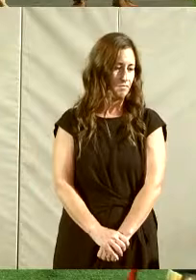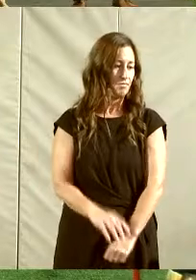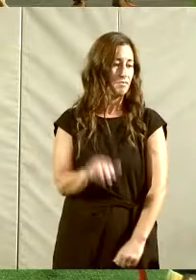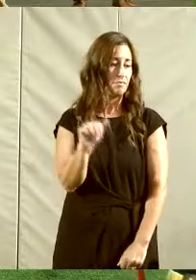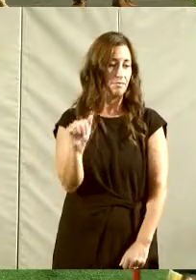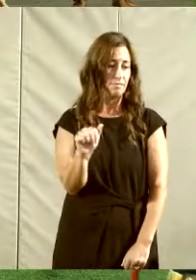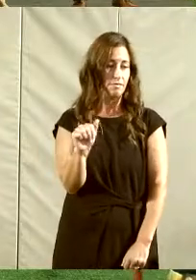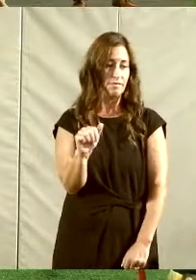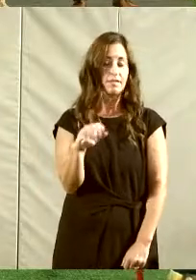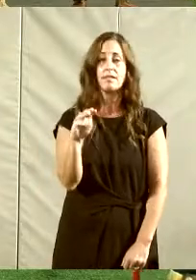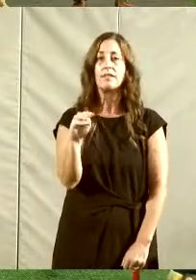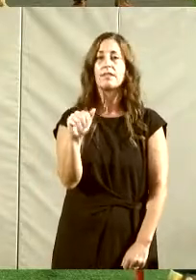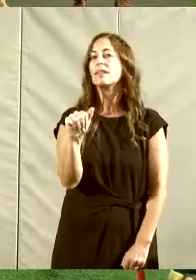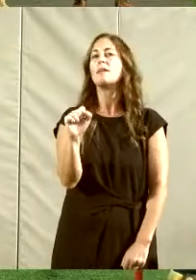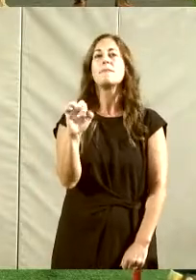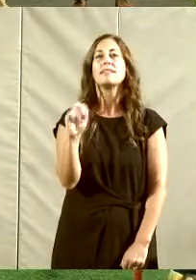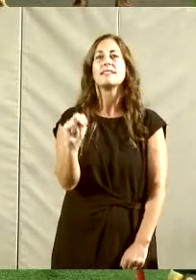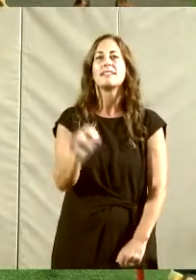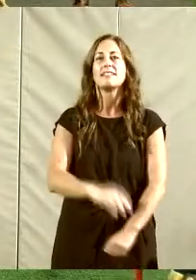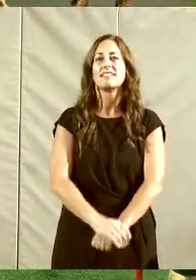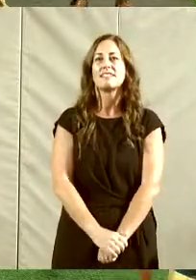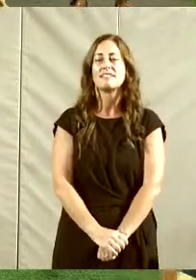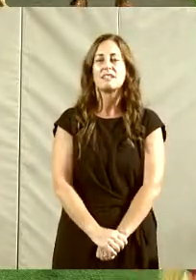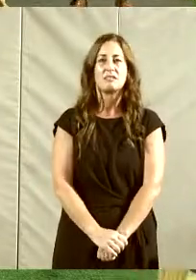Abigail Elizabeth Mason.